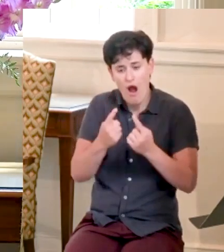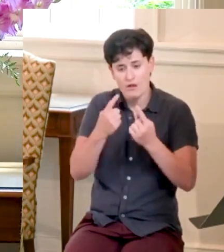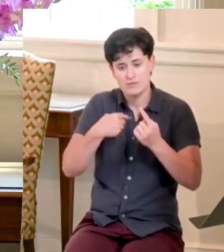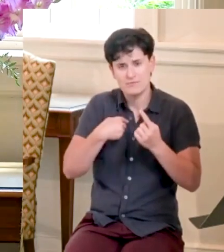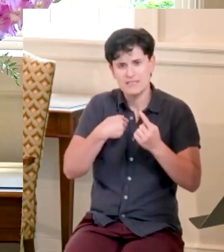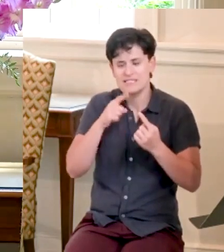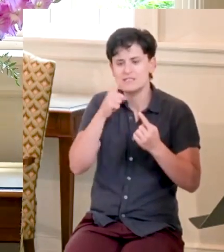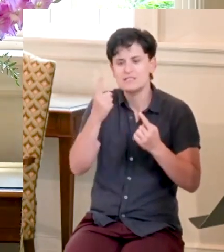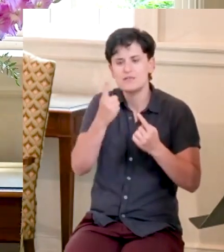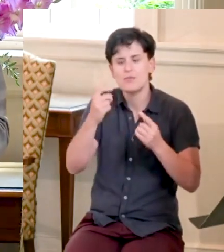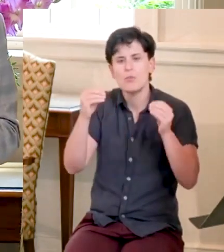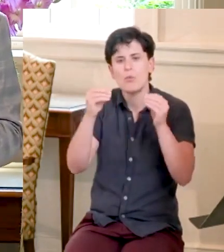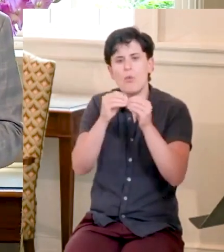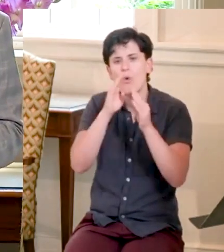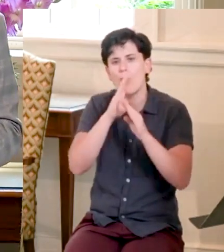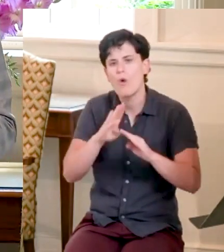quiet,